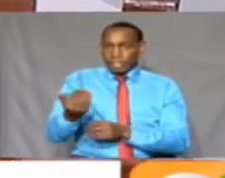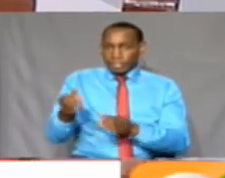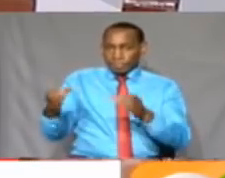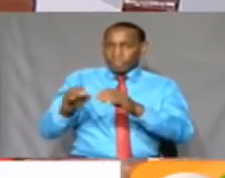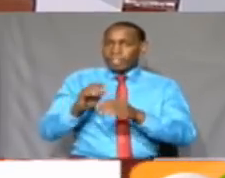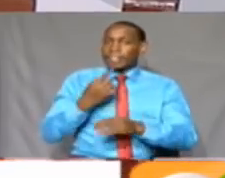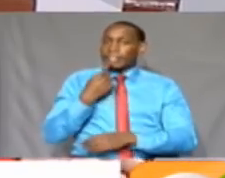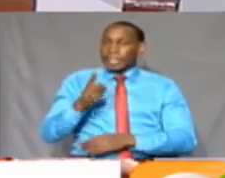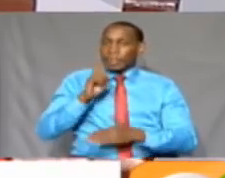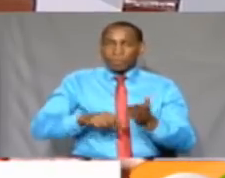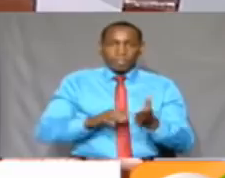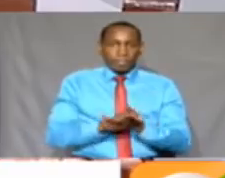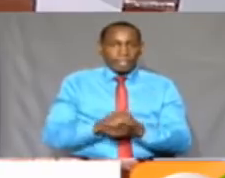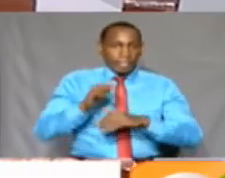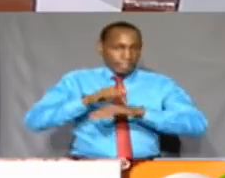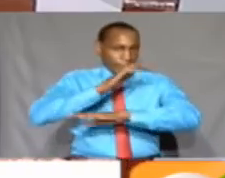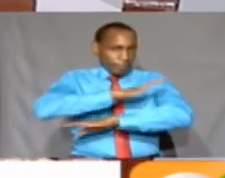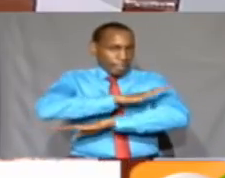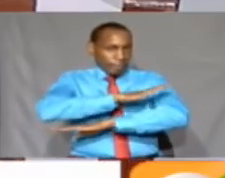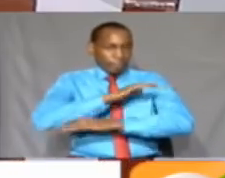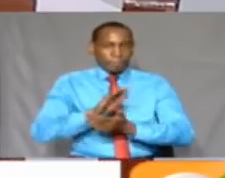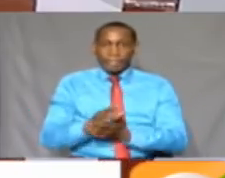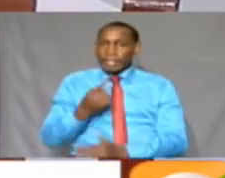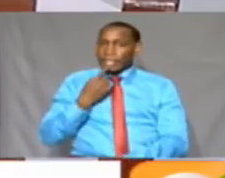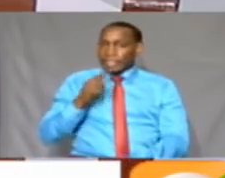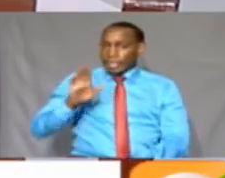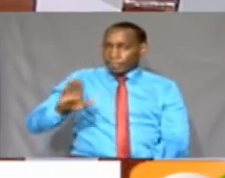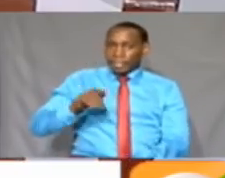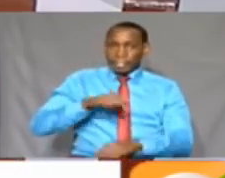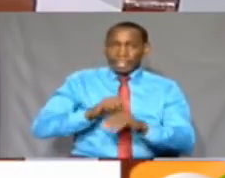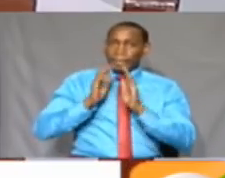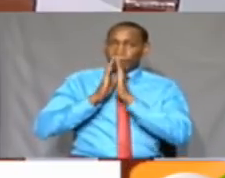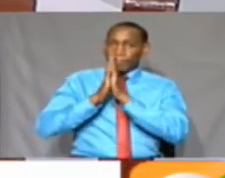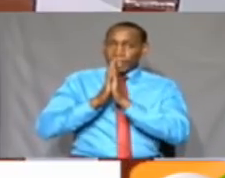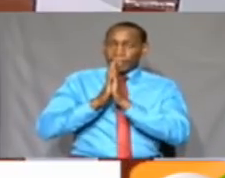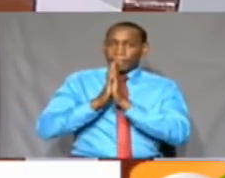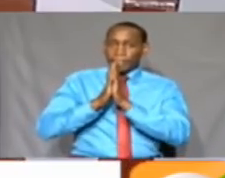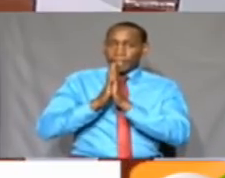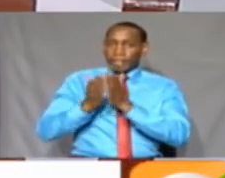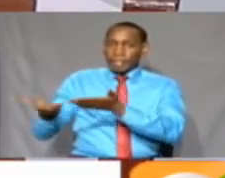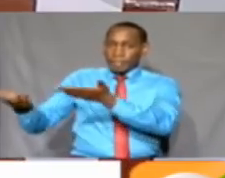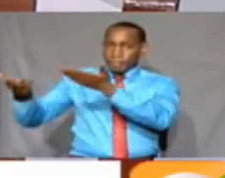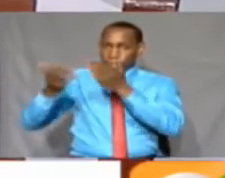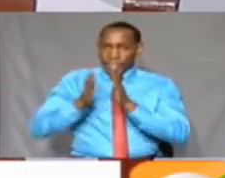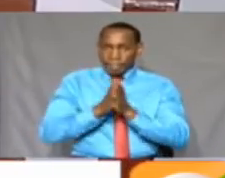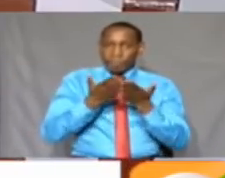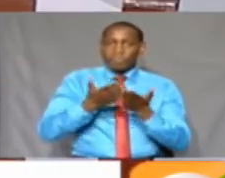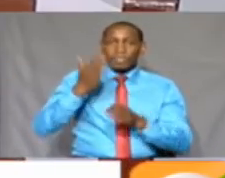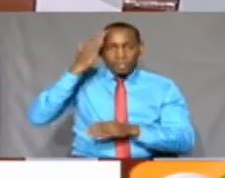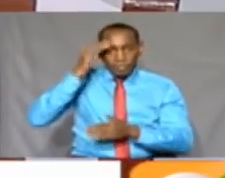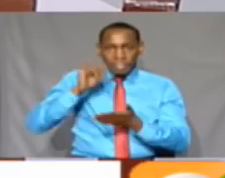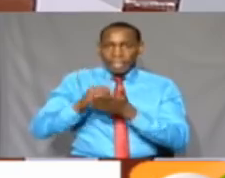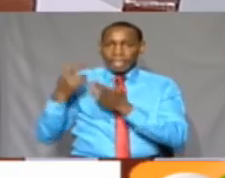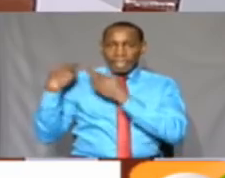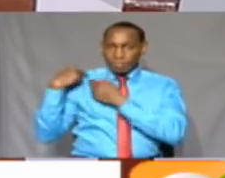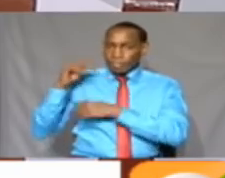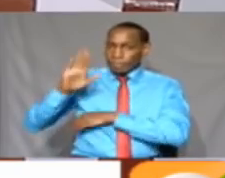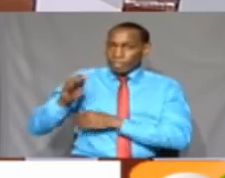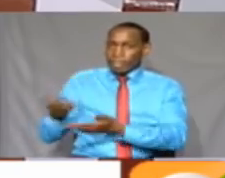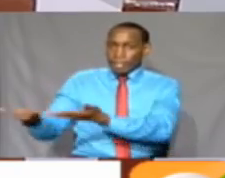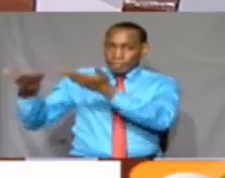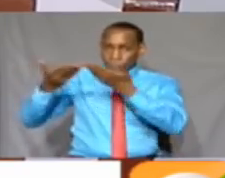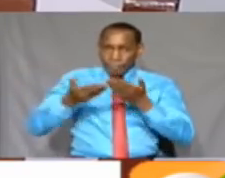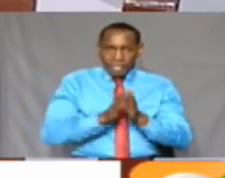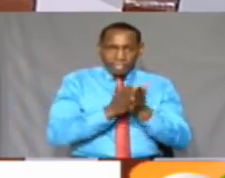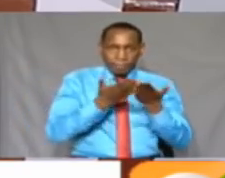tell him, like in the evening, we tell him when we are praying, go and get the books, and he knows that's his responsibility. He brings the